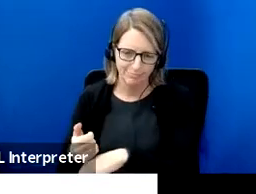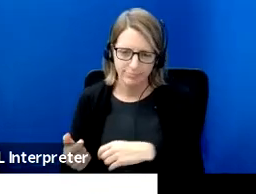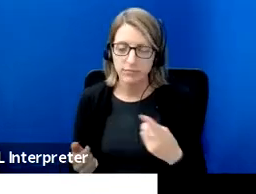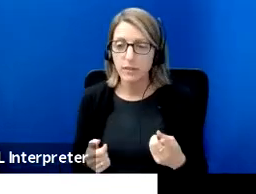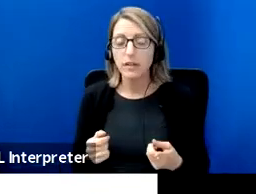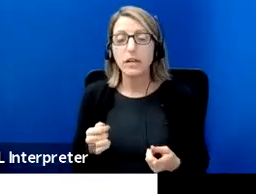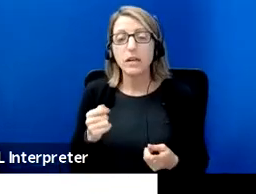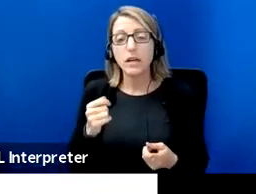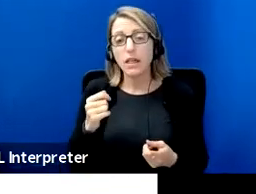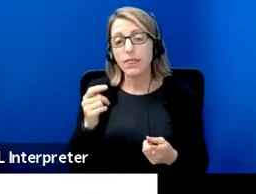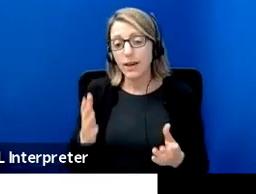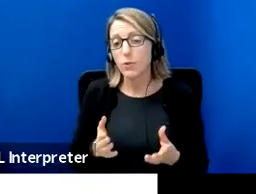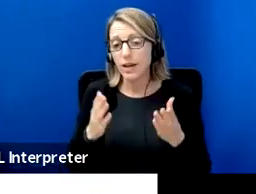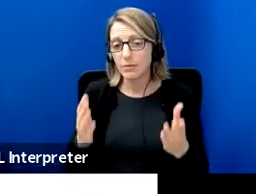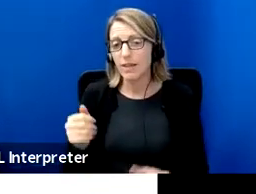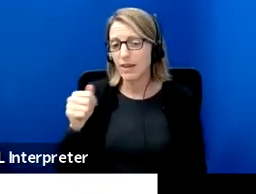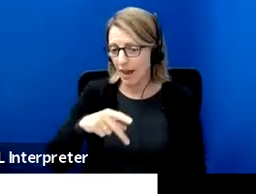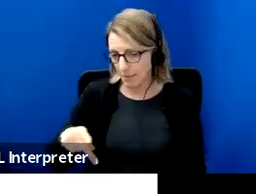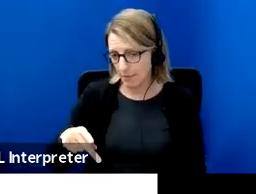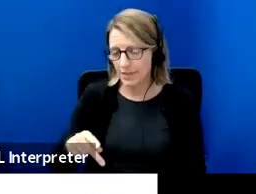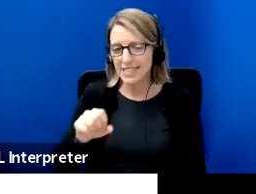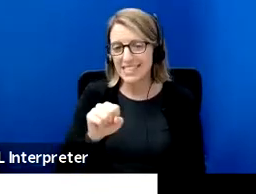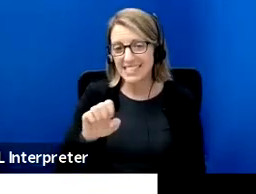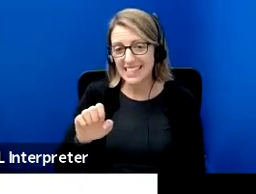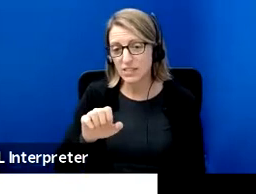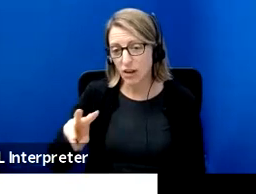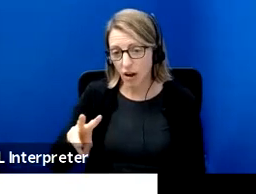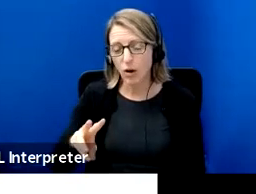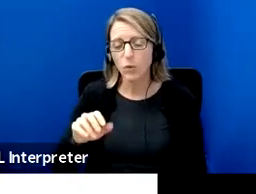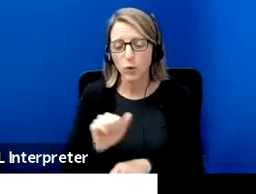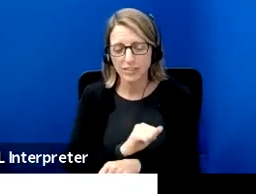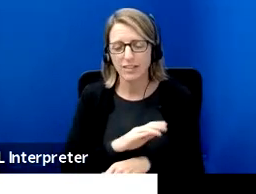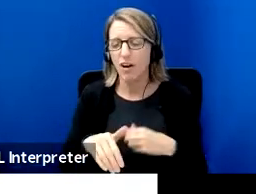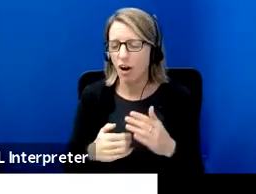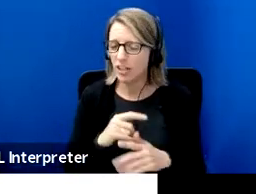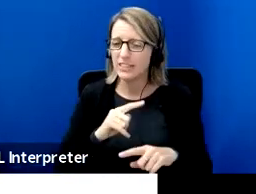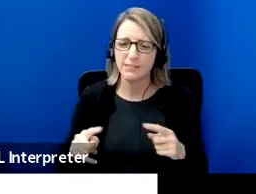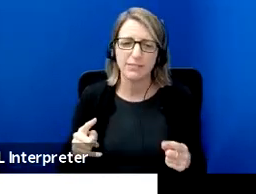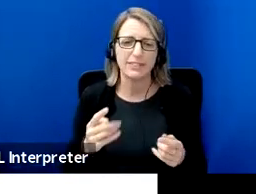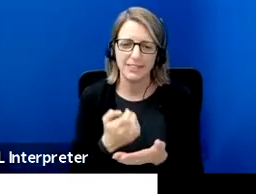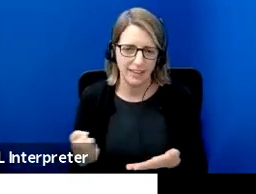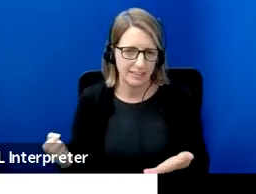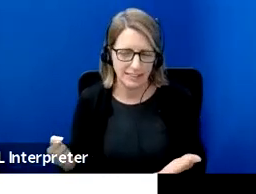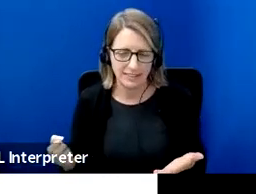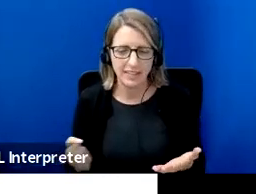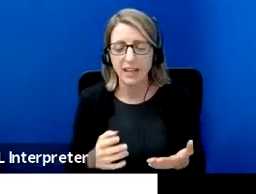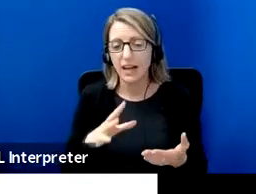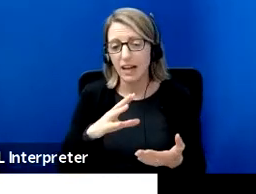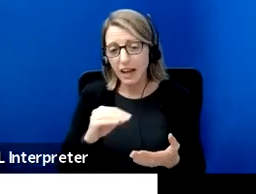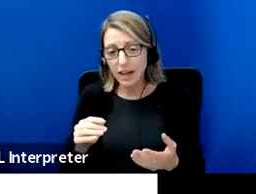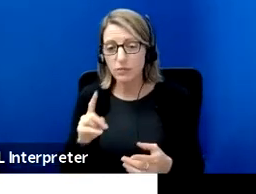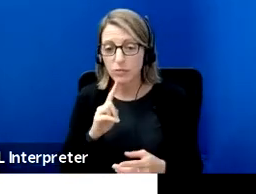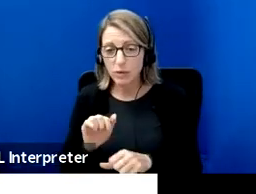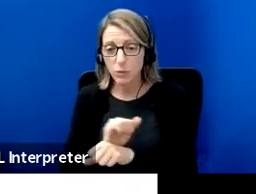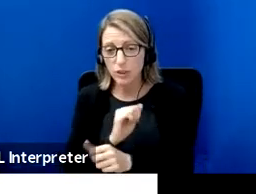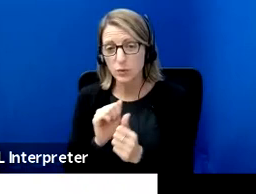is they do recommend the app. So once again, Seesaw is one that works on all devices and especially does work with touchscreen. So